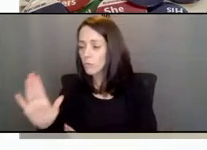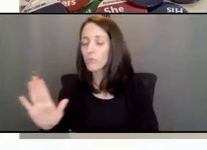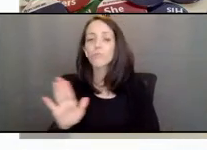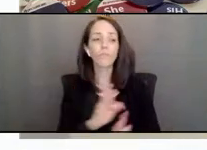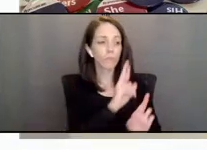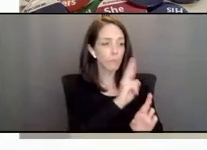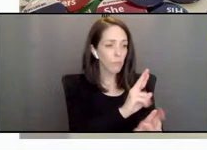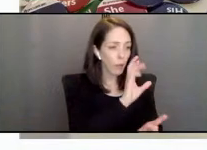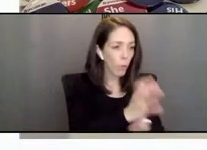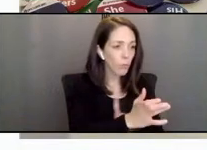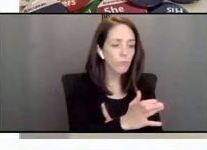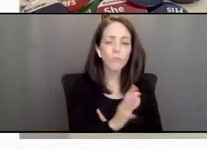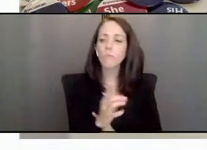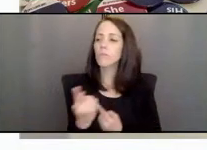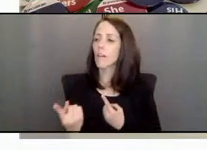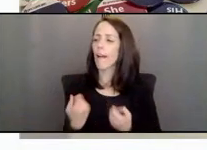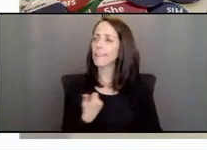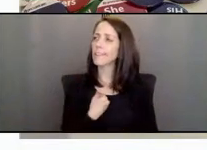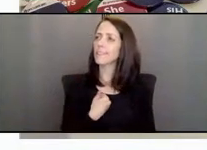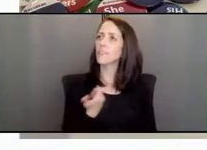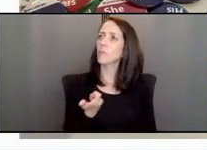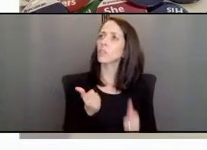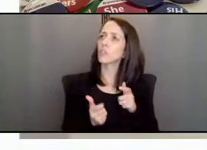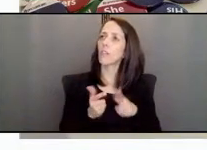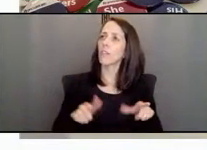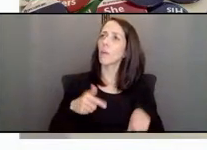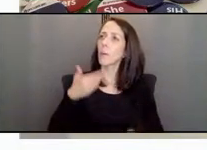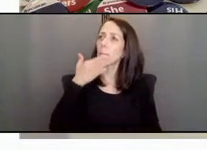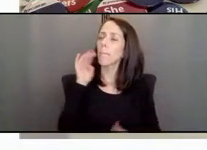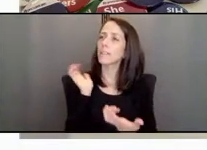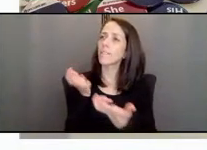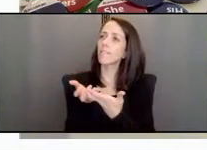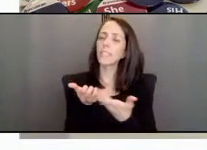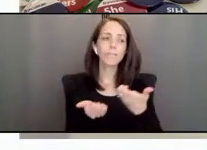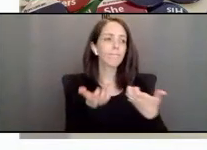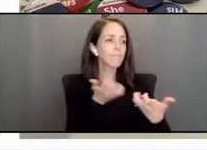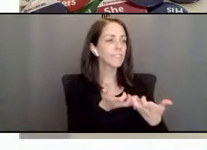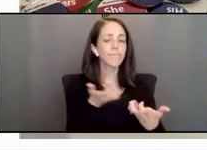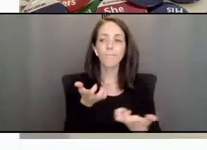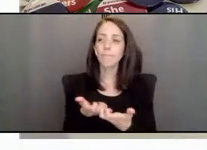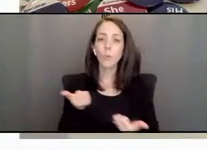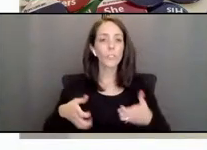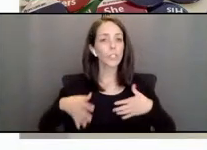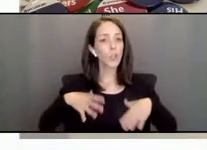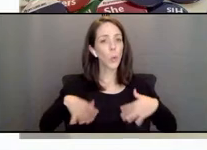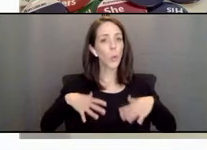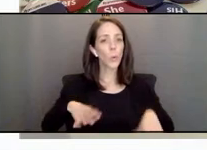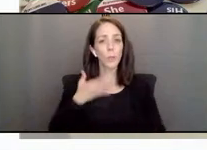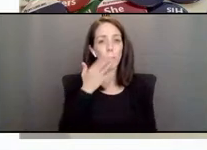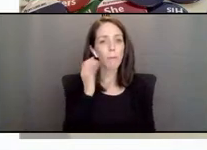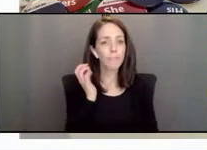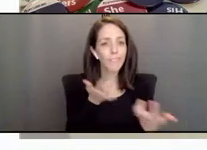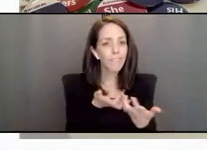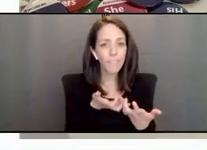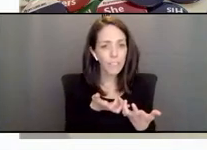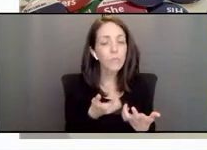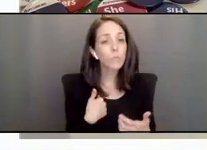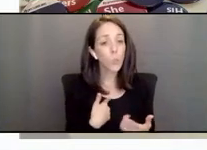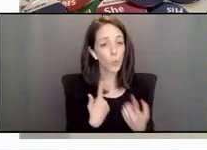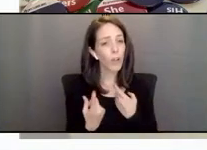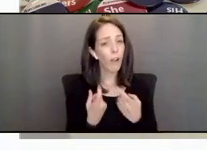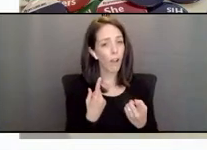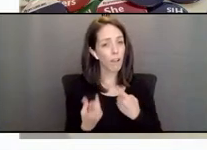what language do need to be represented in our communications? What attire should we wear as a workforce when going onto the sites?